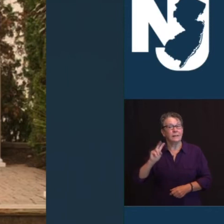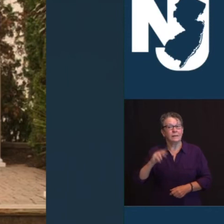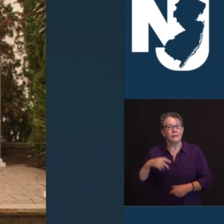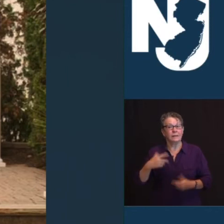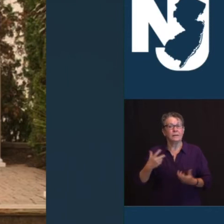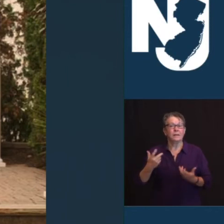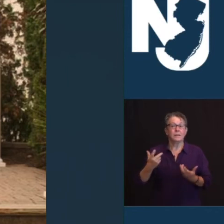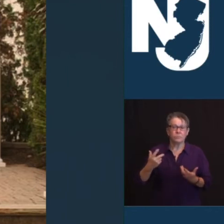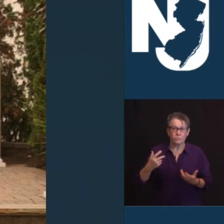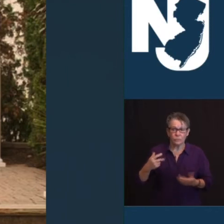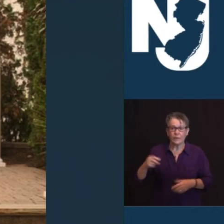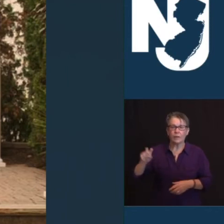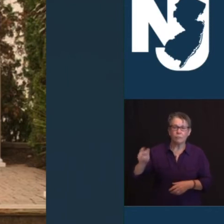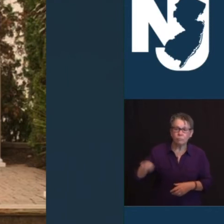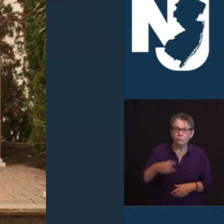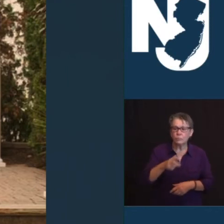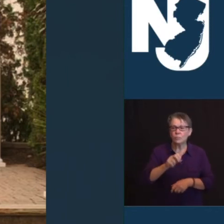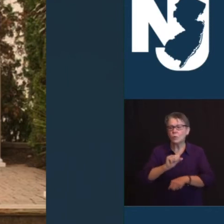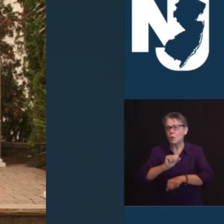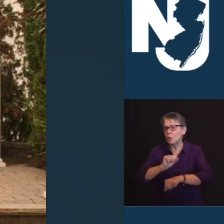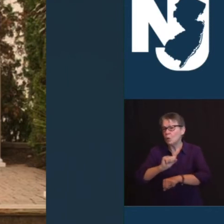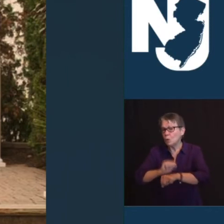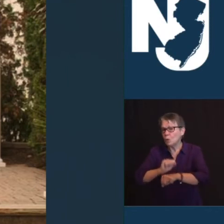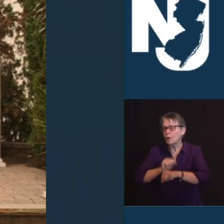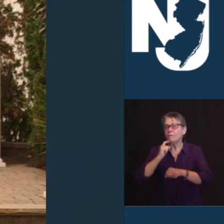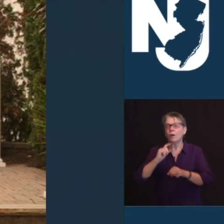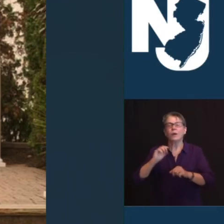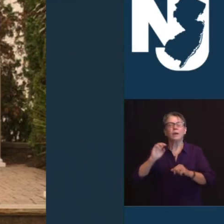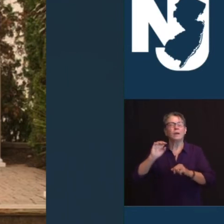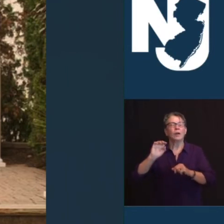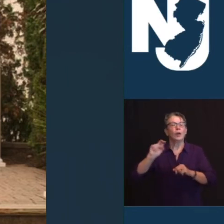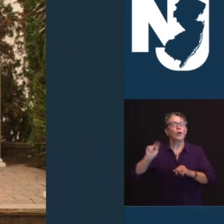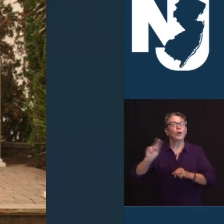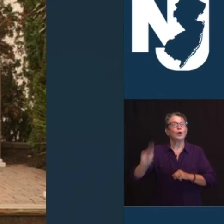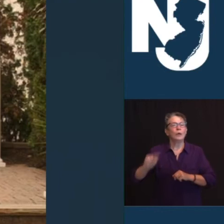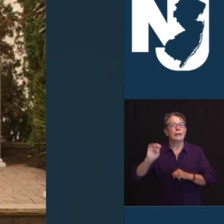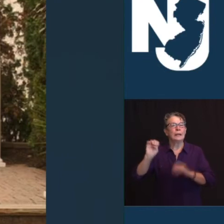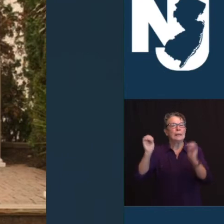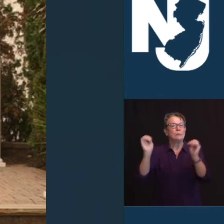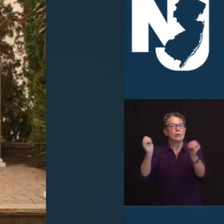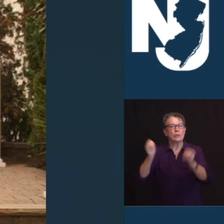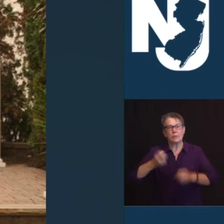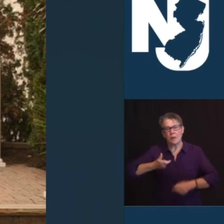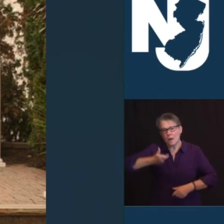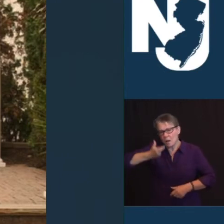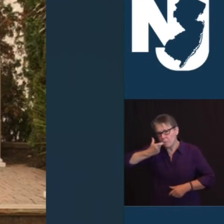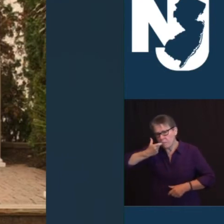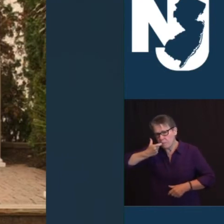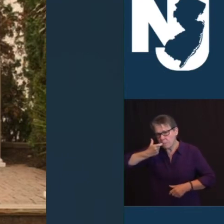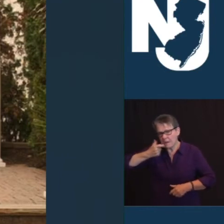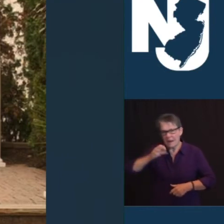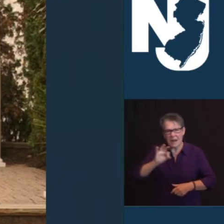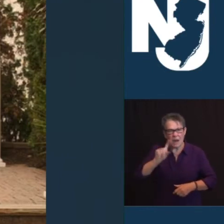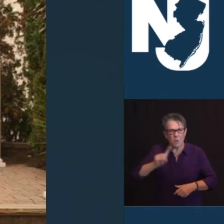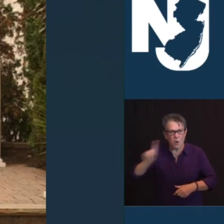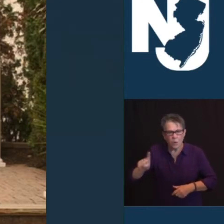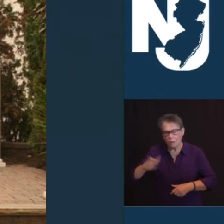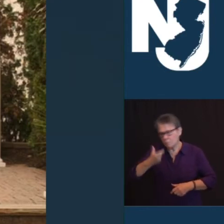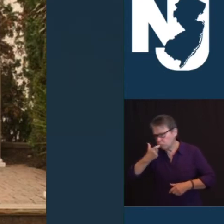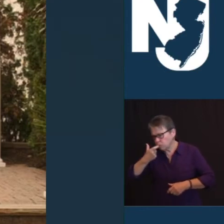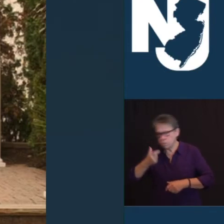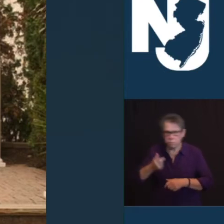dispatcher with the Newark Police. Eventually, she moved over to the Auto Squad Division, where she proudly wore the nickname